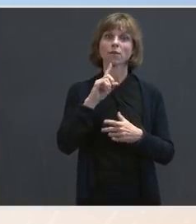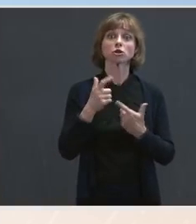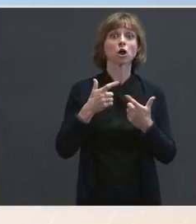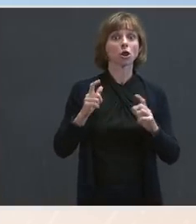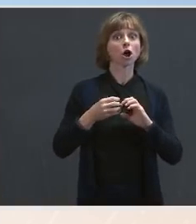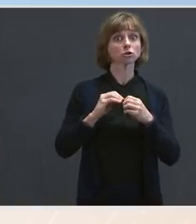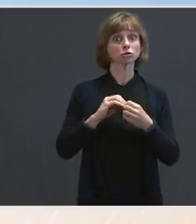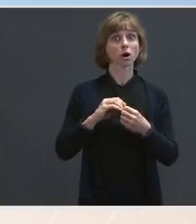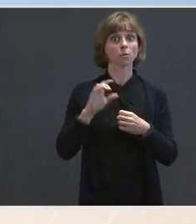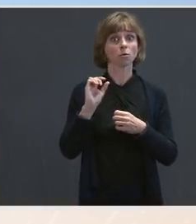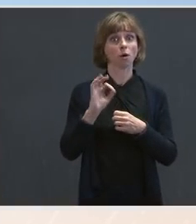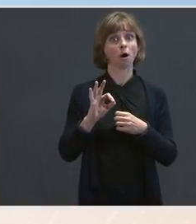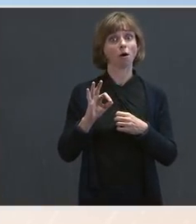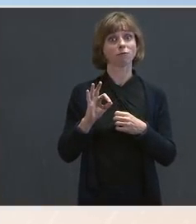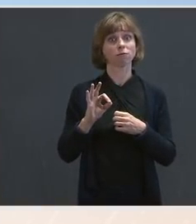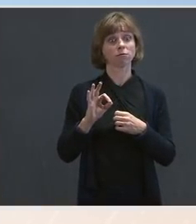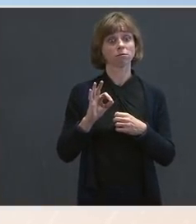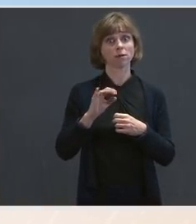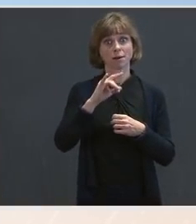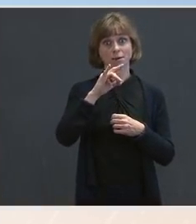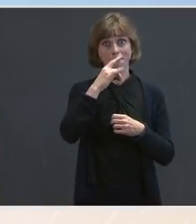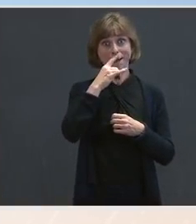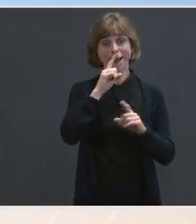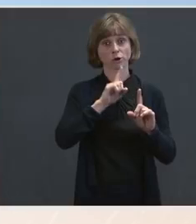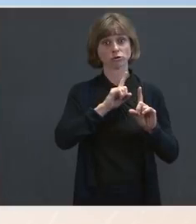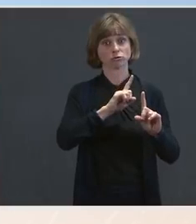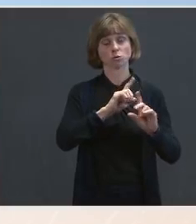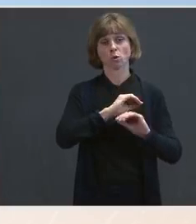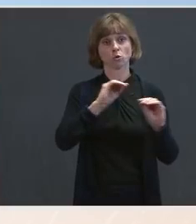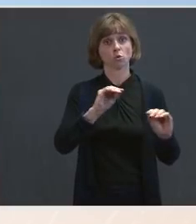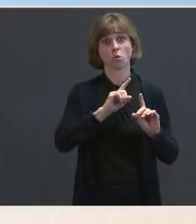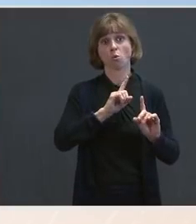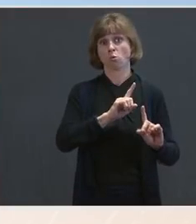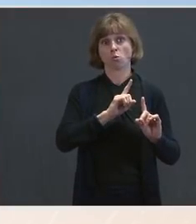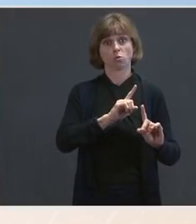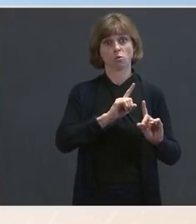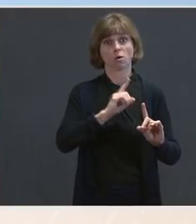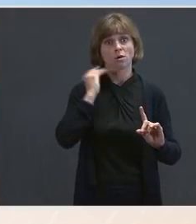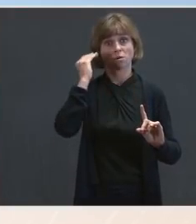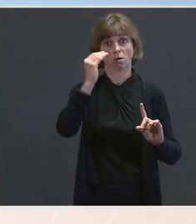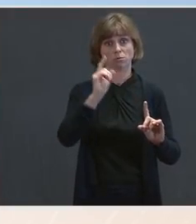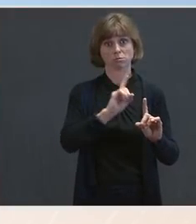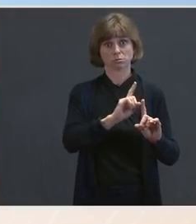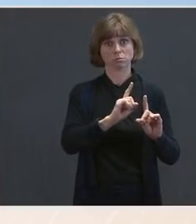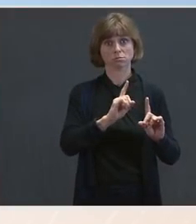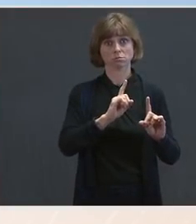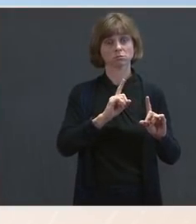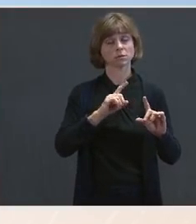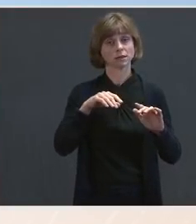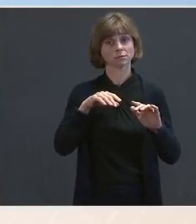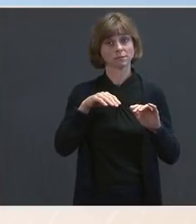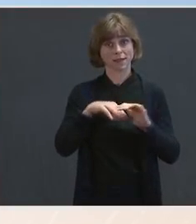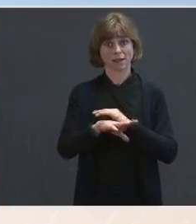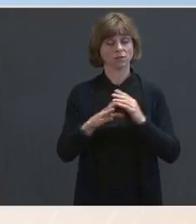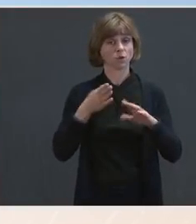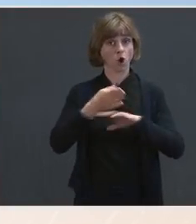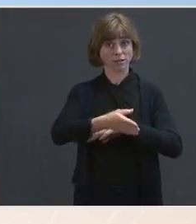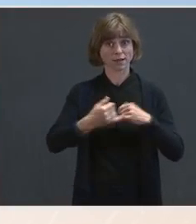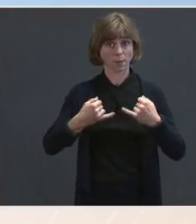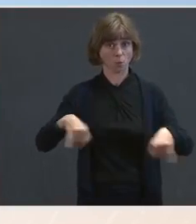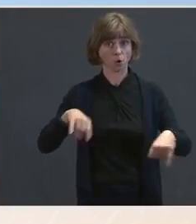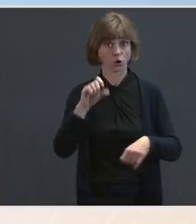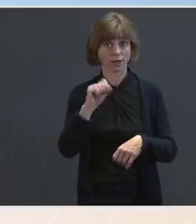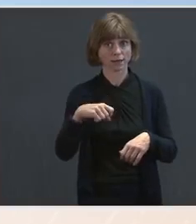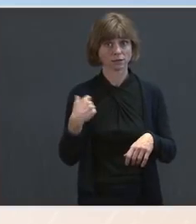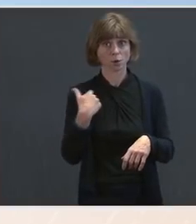of unaccompanied minors who are coming across the border. And as you know, because we've talked about it in here, we believe that the humane approach is to